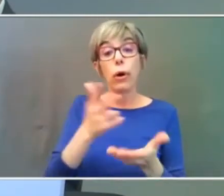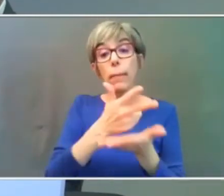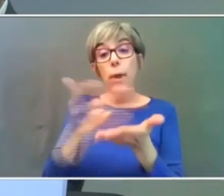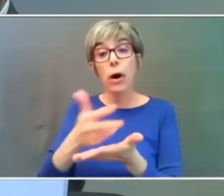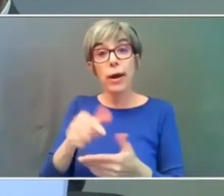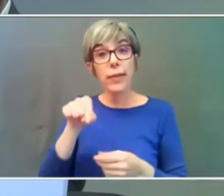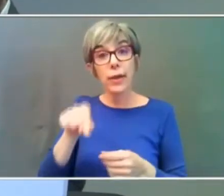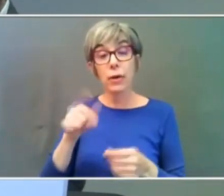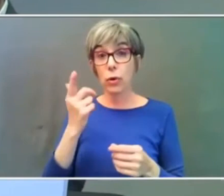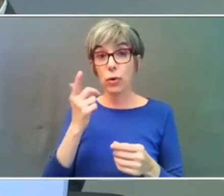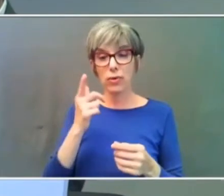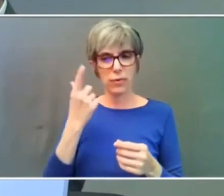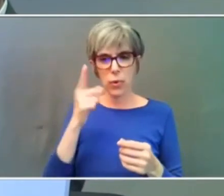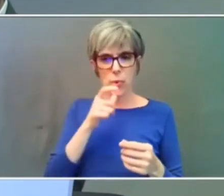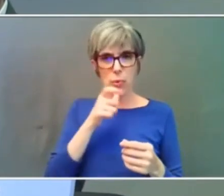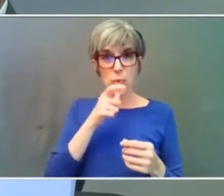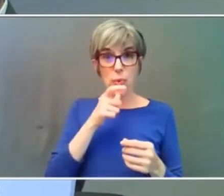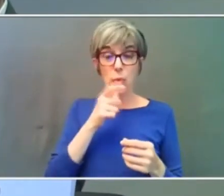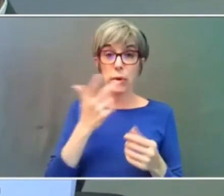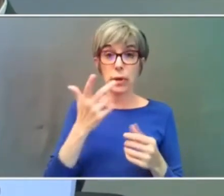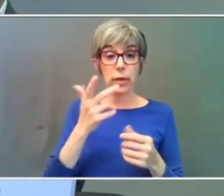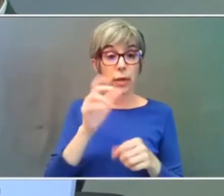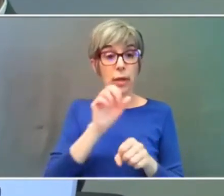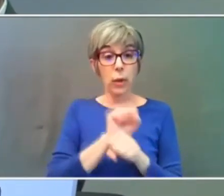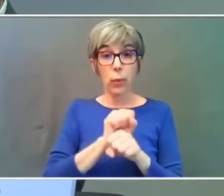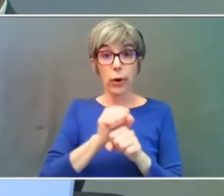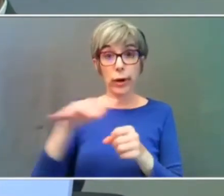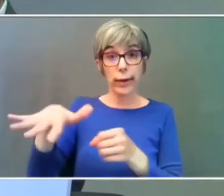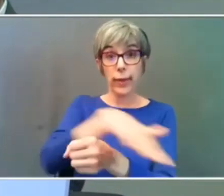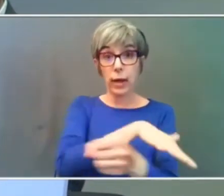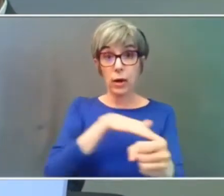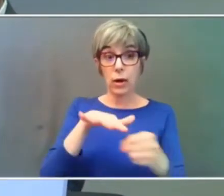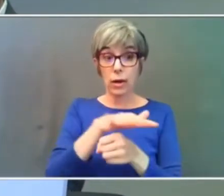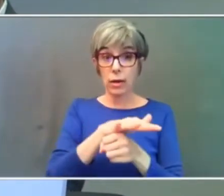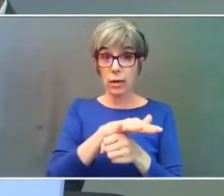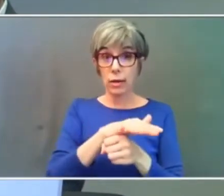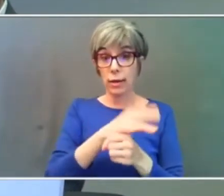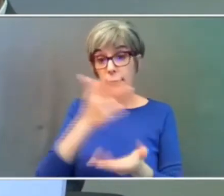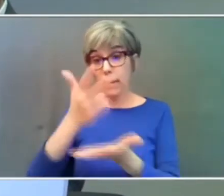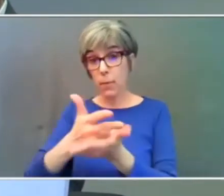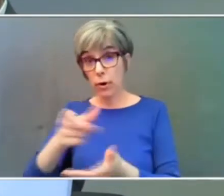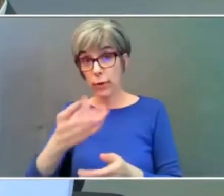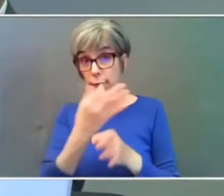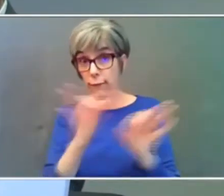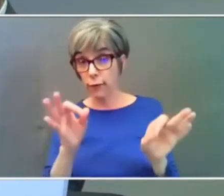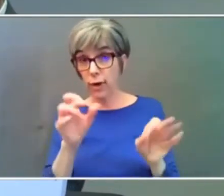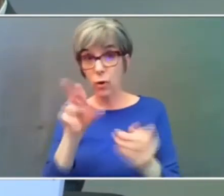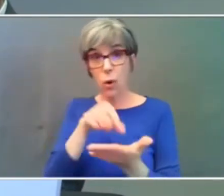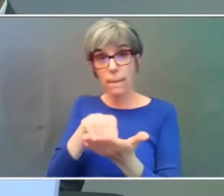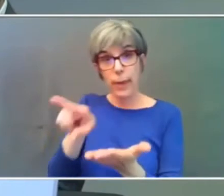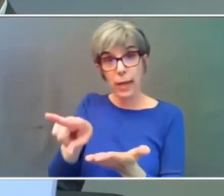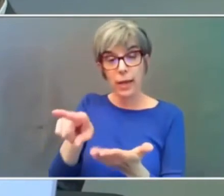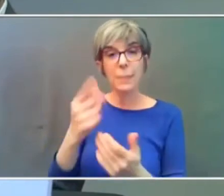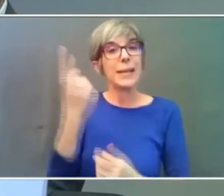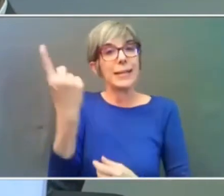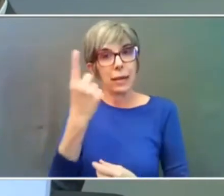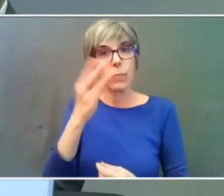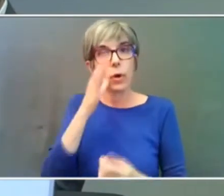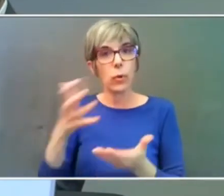there? Are they going to get it free? Or are they going to have to pay for it? So this is a cash cow for somebody, but I'm not